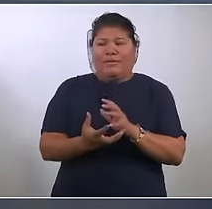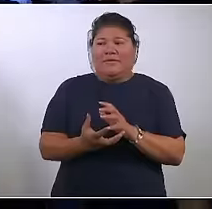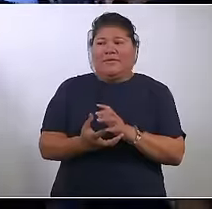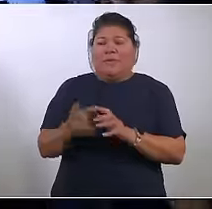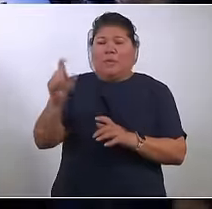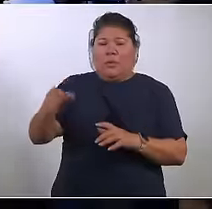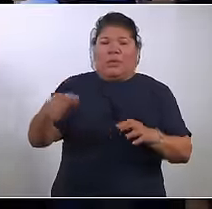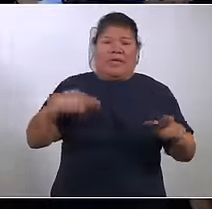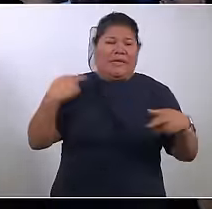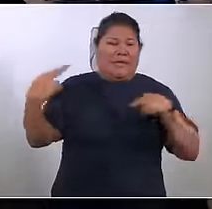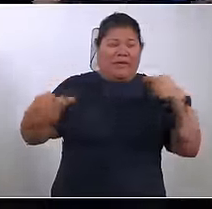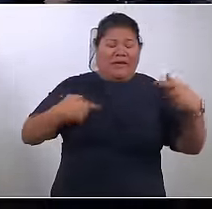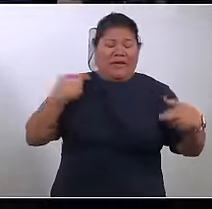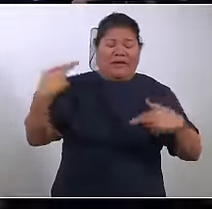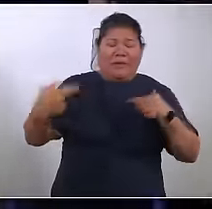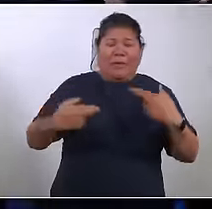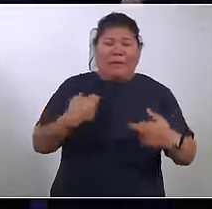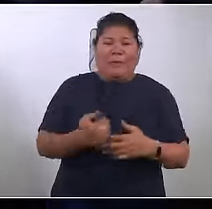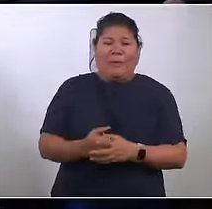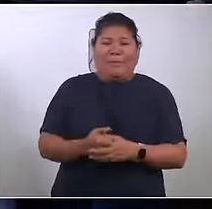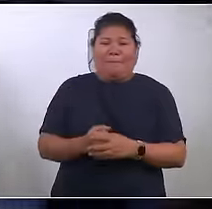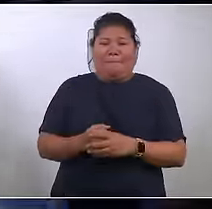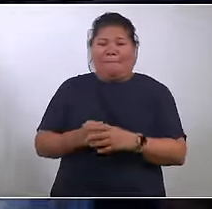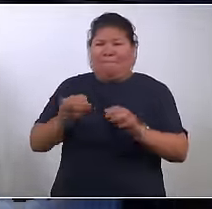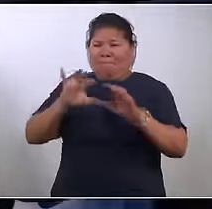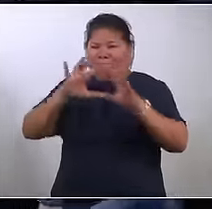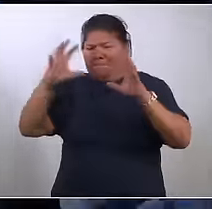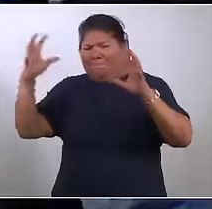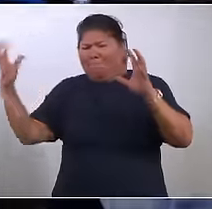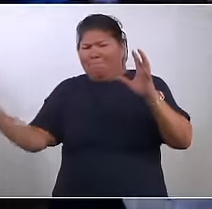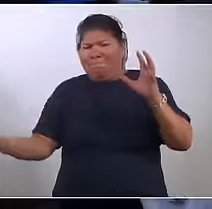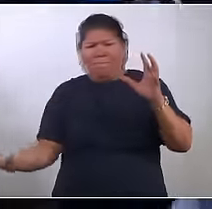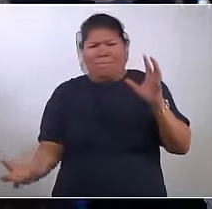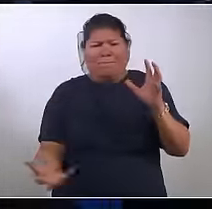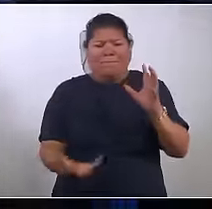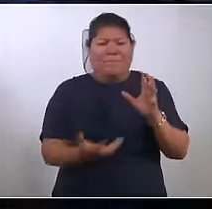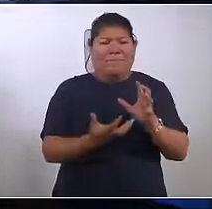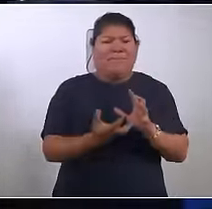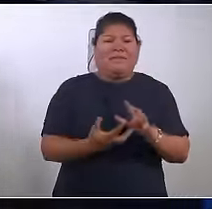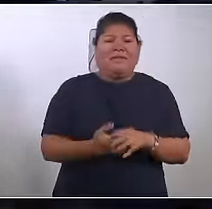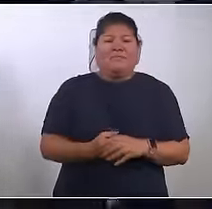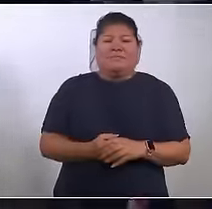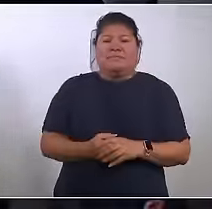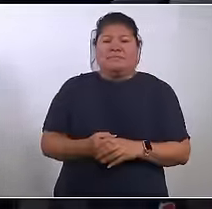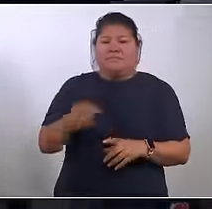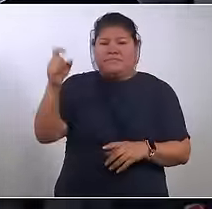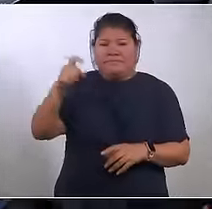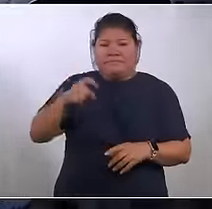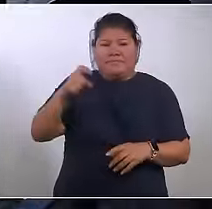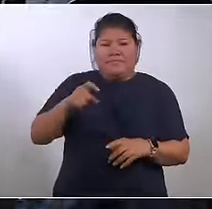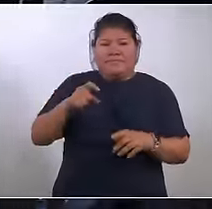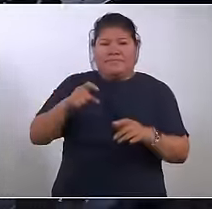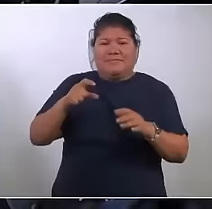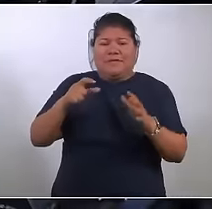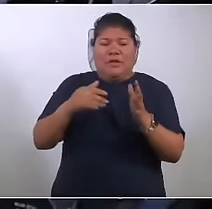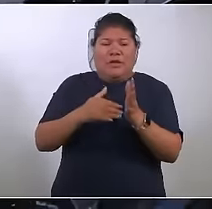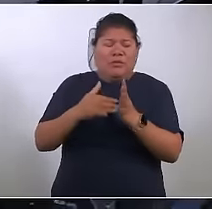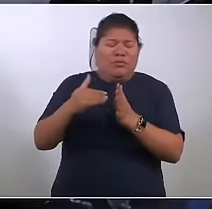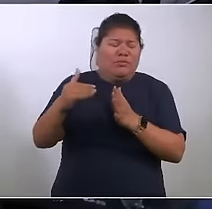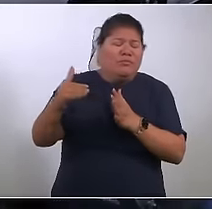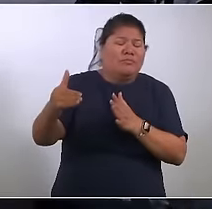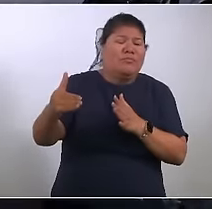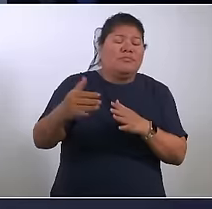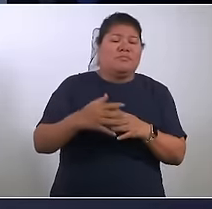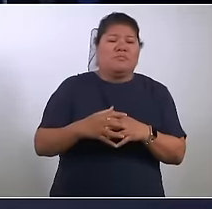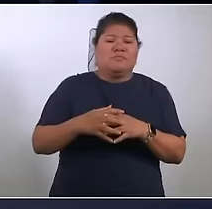un avivamiento. We need a revival alrededor del mundo. Around the world. Necesitamos multitudes. We